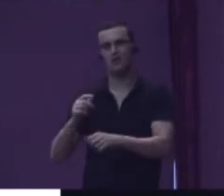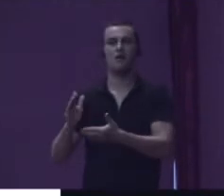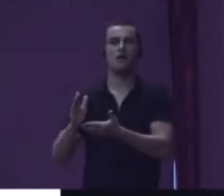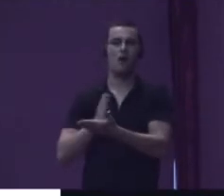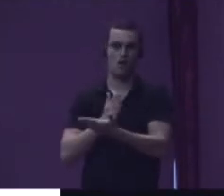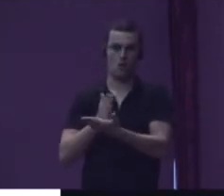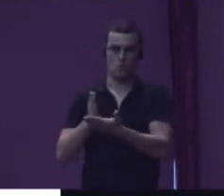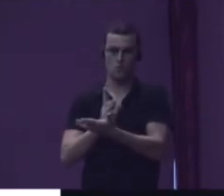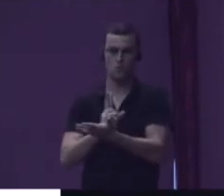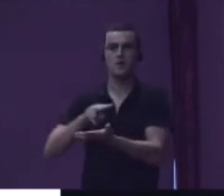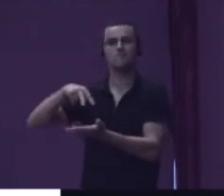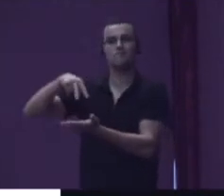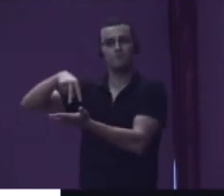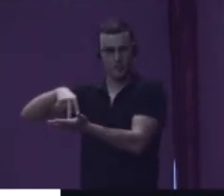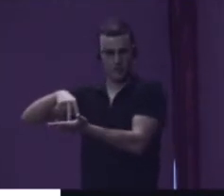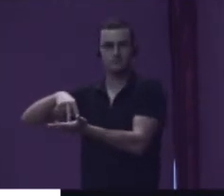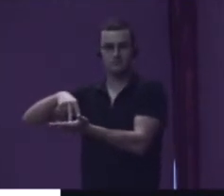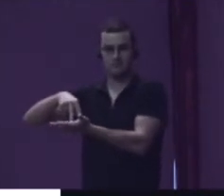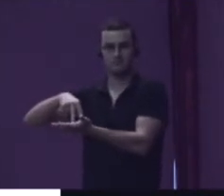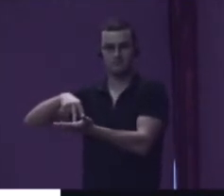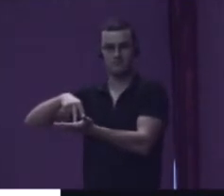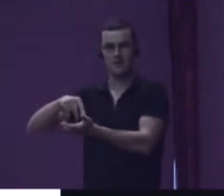learning environment.